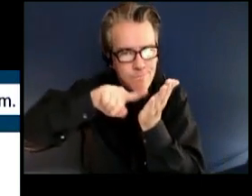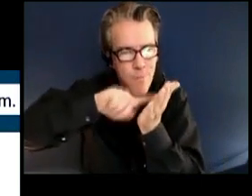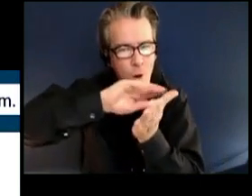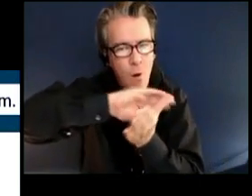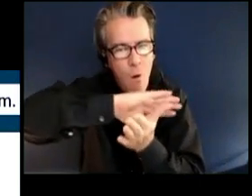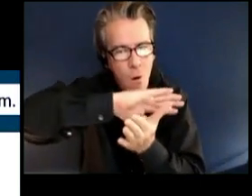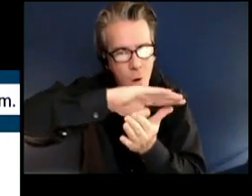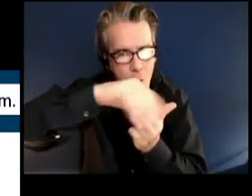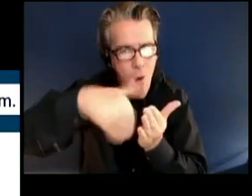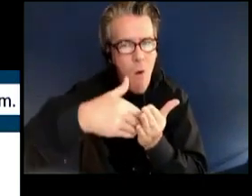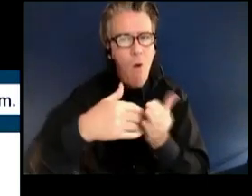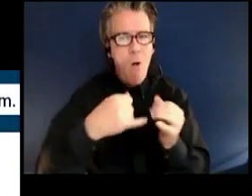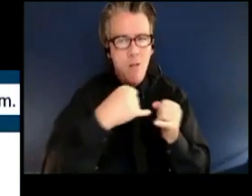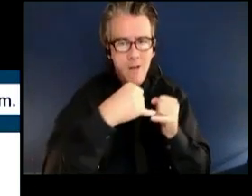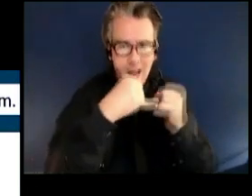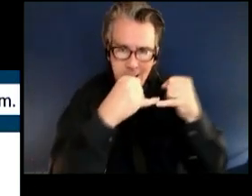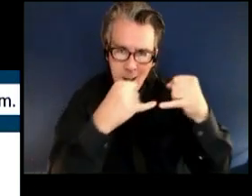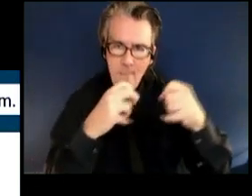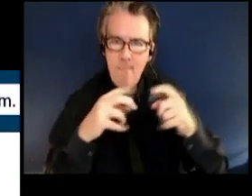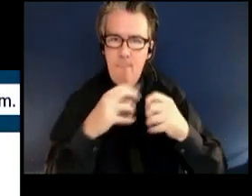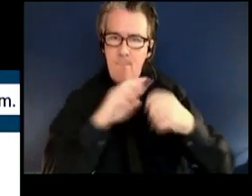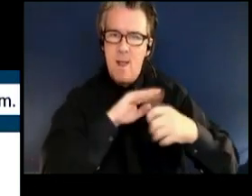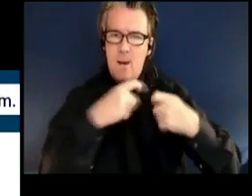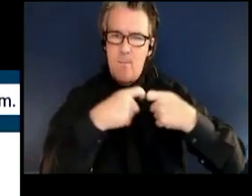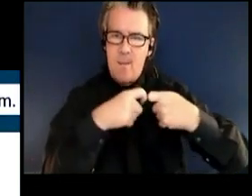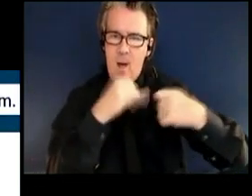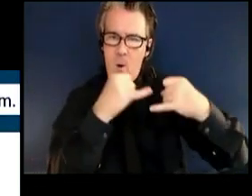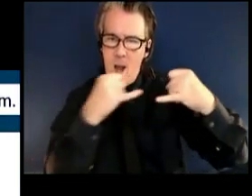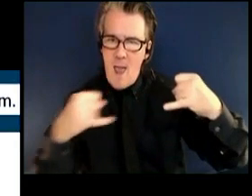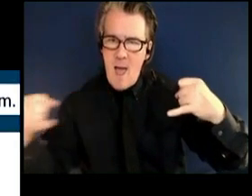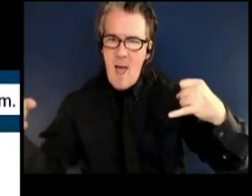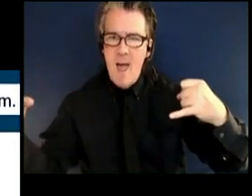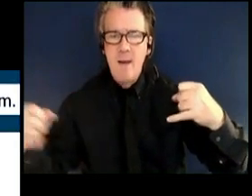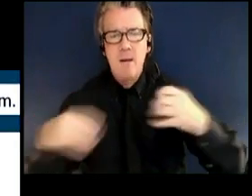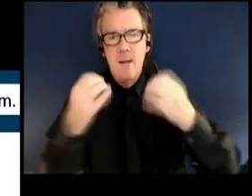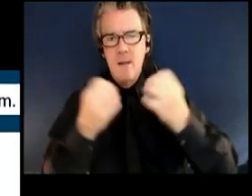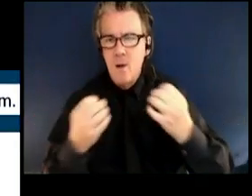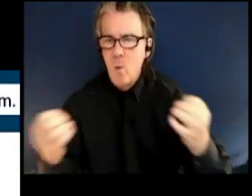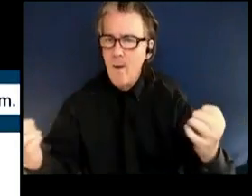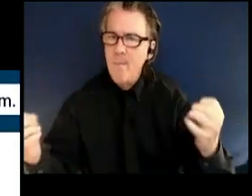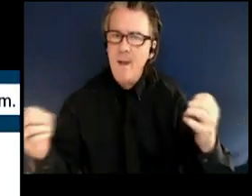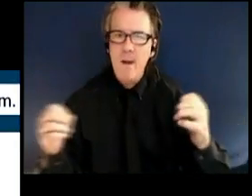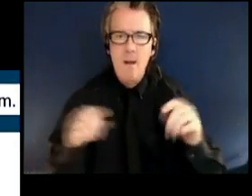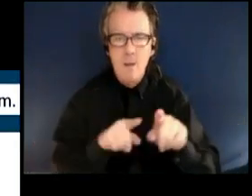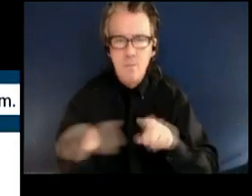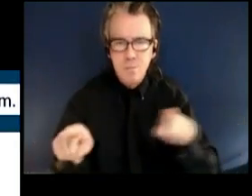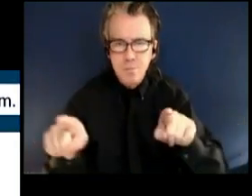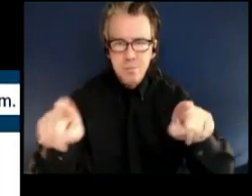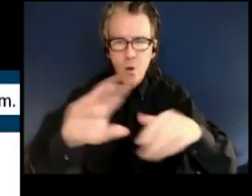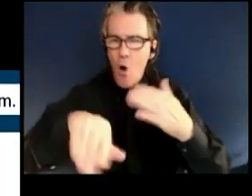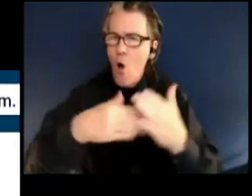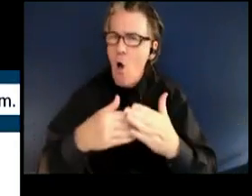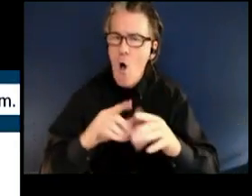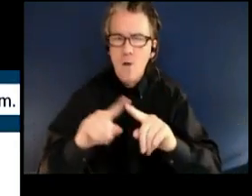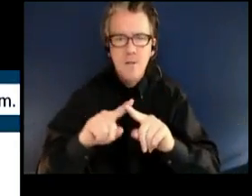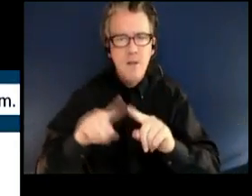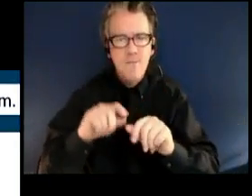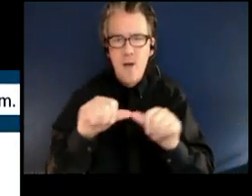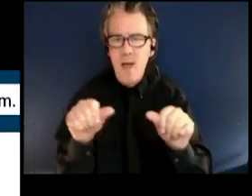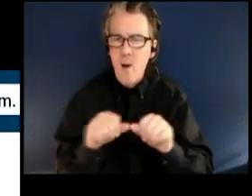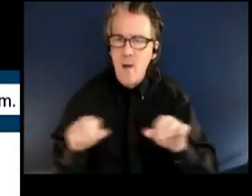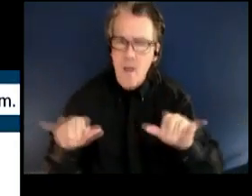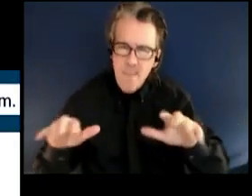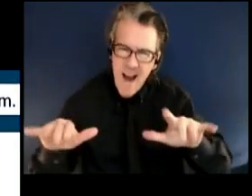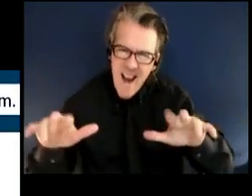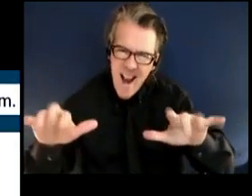that through the resources that are listed on this slide. As mentioned, we have 65 helicopters. All